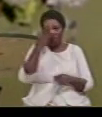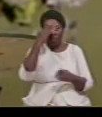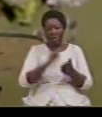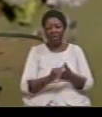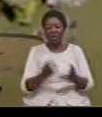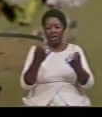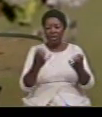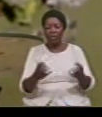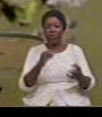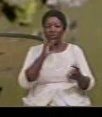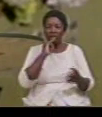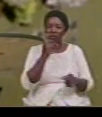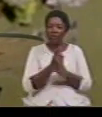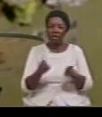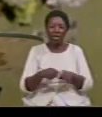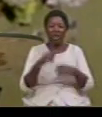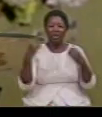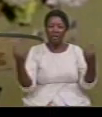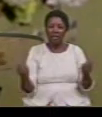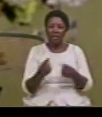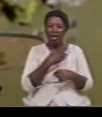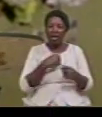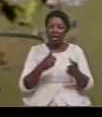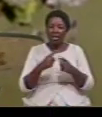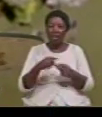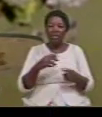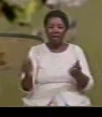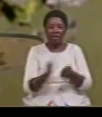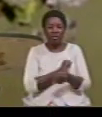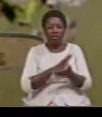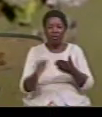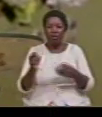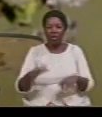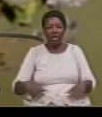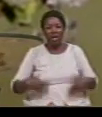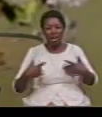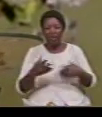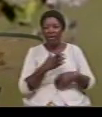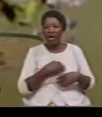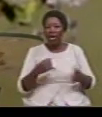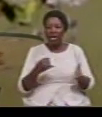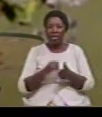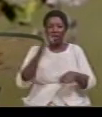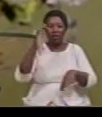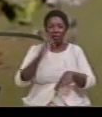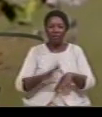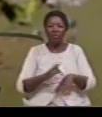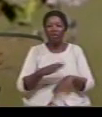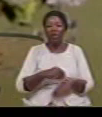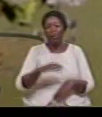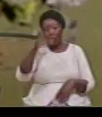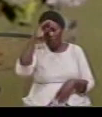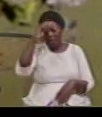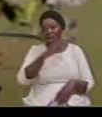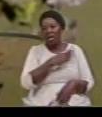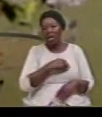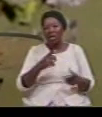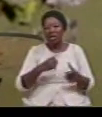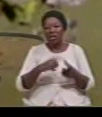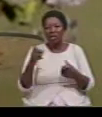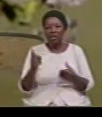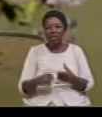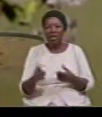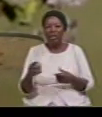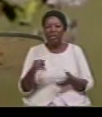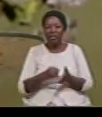sin. At first, it shows only as a small stain. It contaminates human beings. It is contagious. It